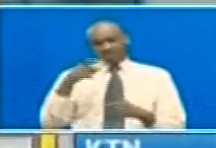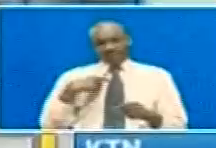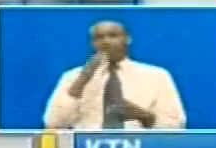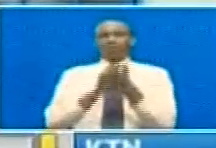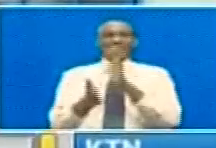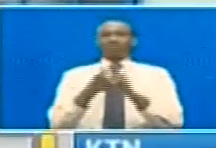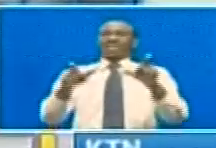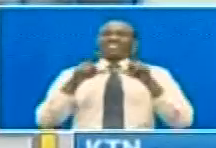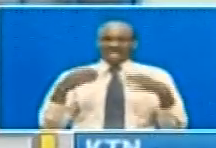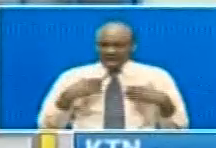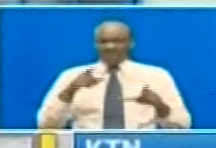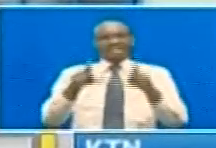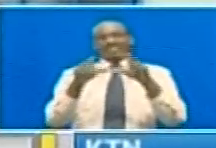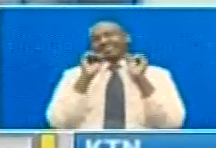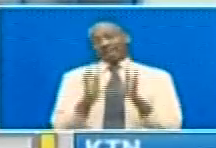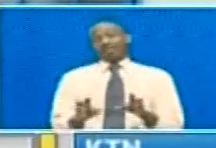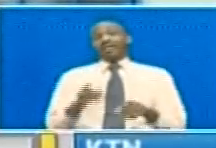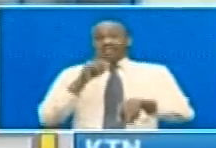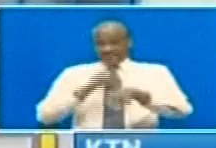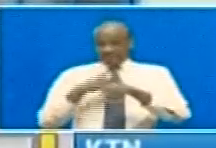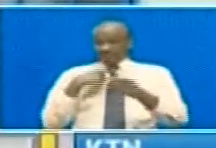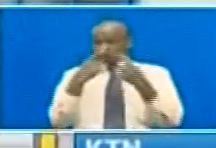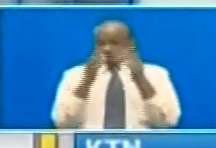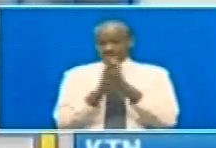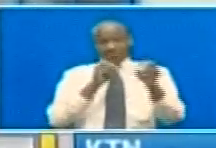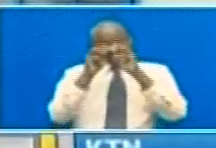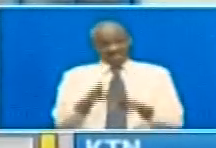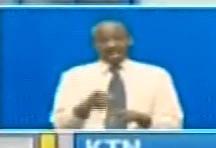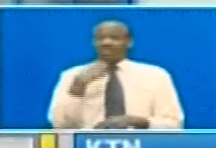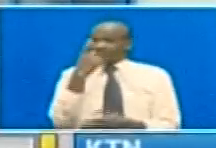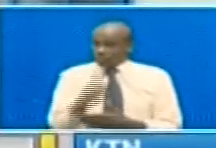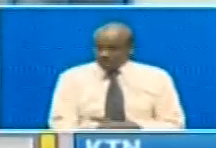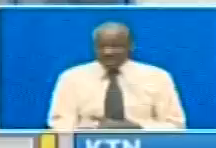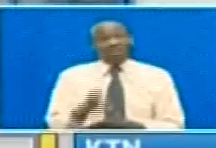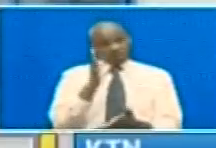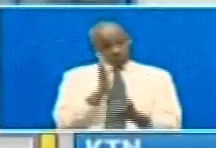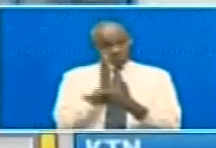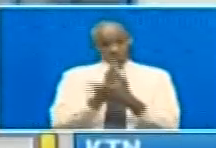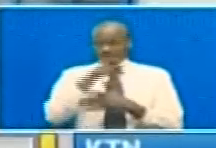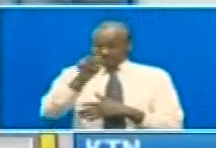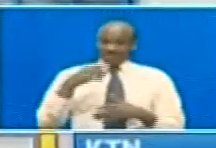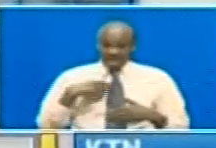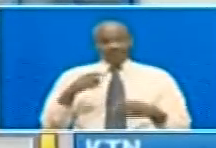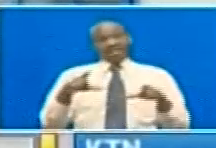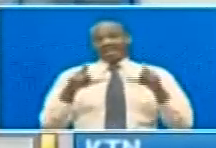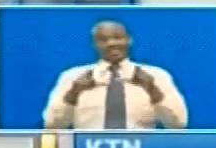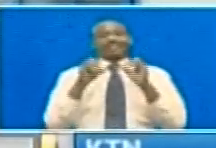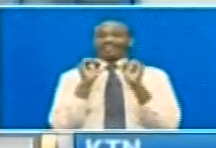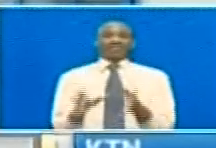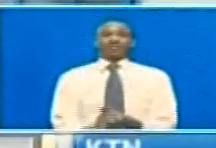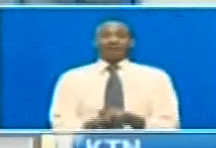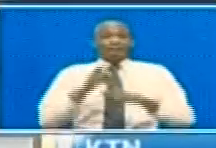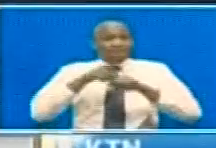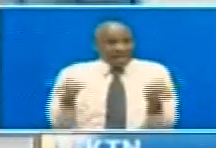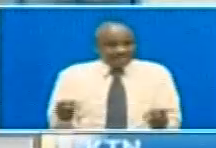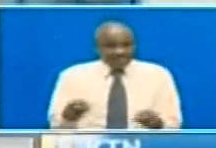without a license. And so when we managed to talk to the manager of the restaurant, they said that indeed they do not have a license to operate here,